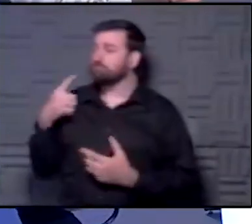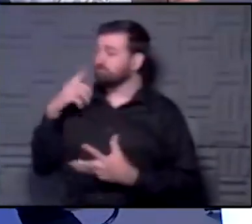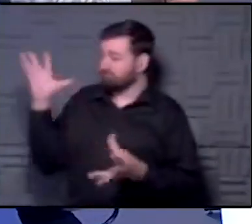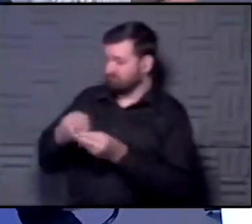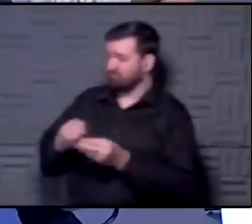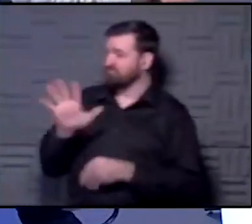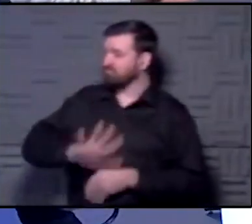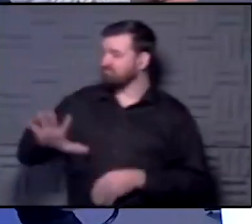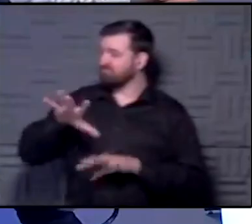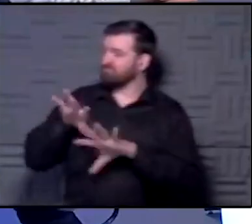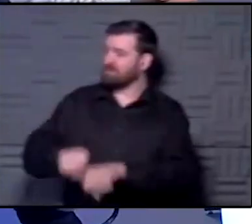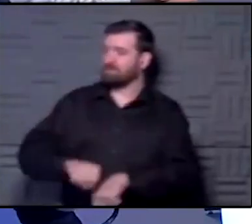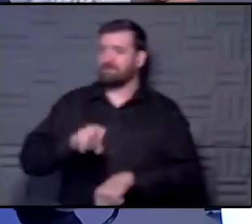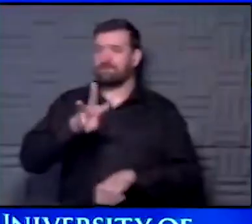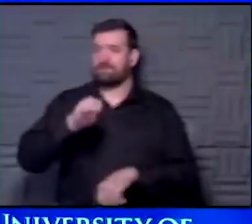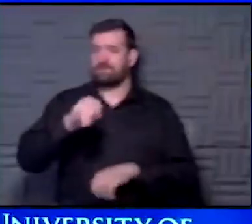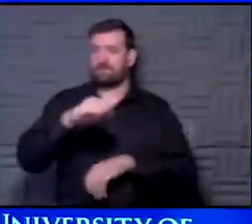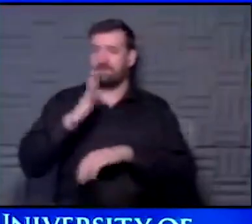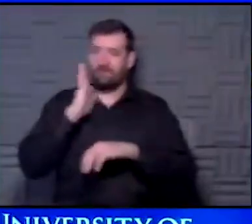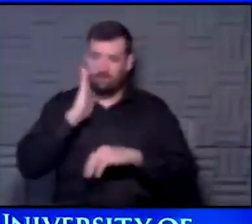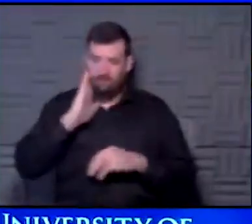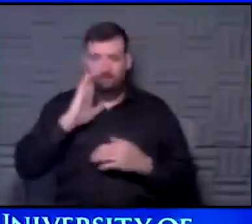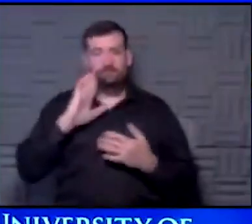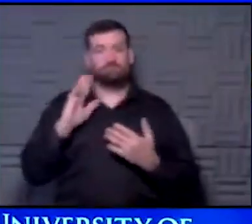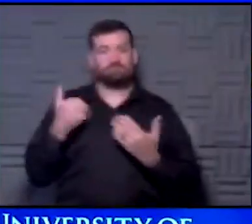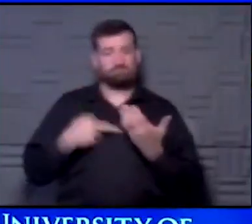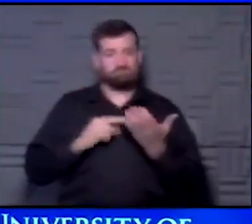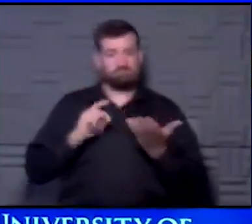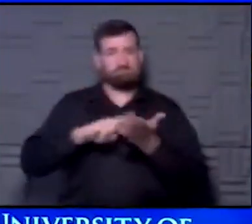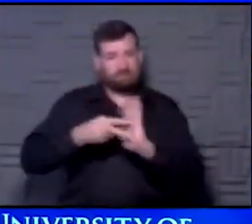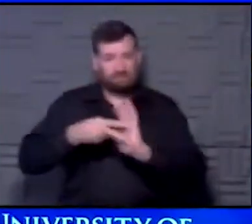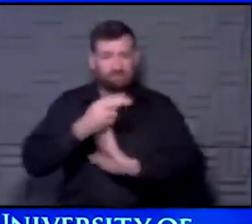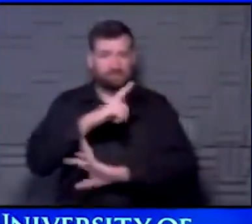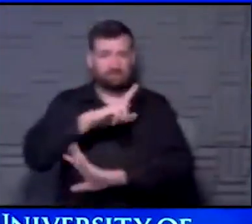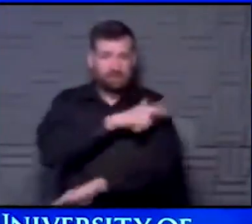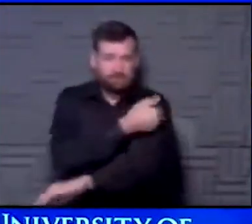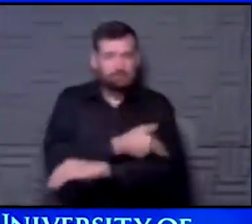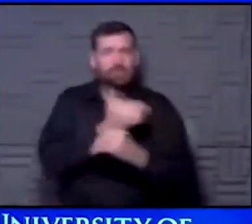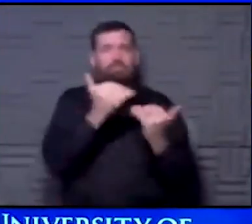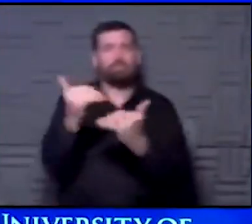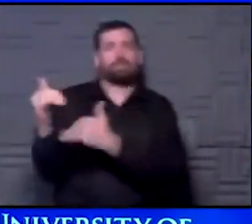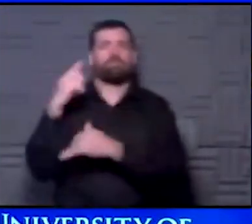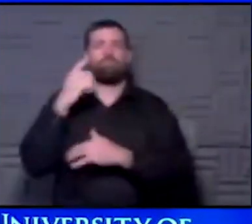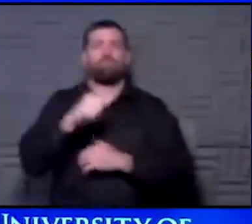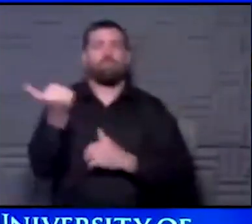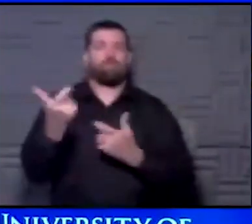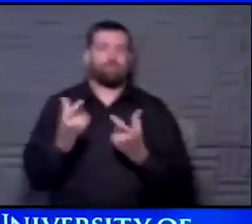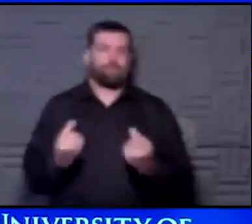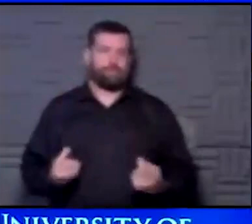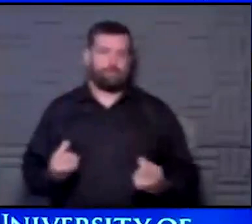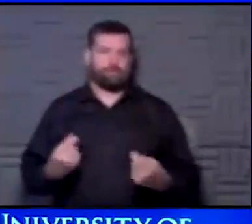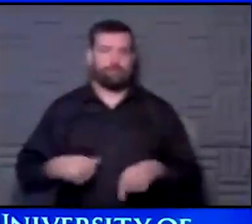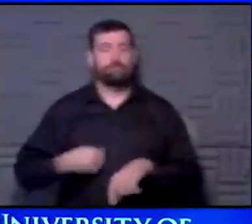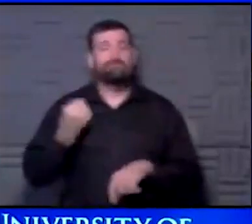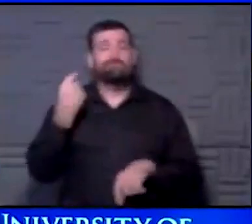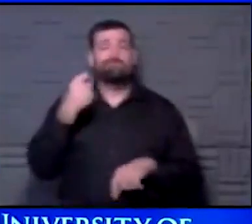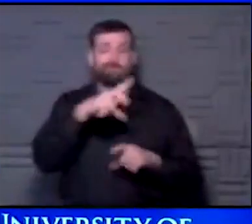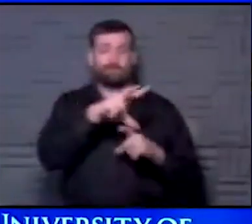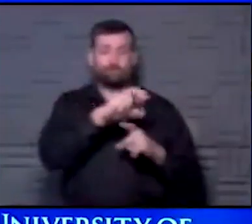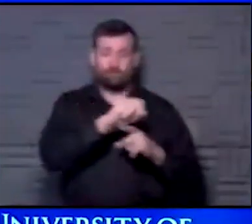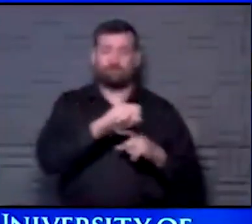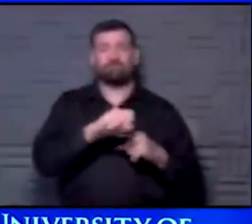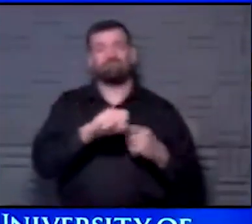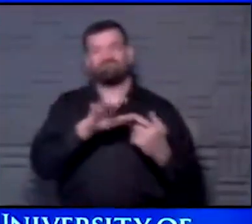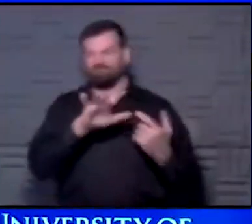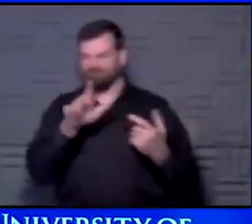beds in the hospital, which is limiting some of the abilities of the hospital to do other things. But 30 of those, or 29 of